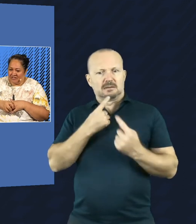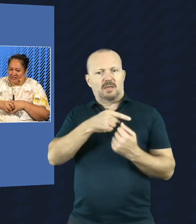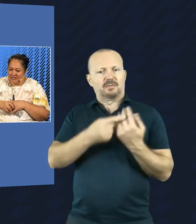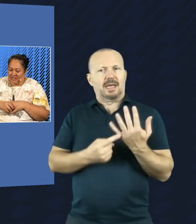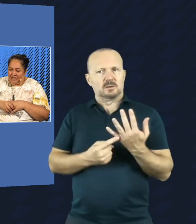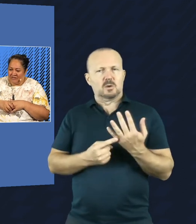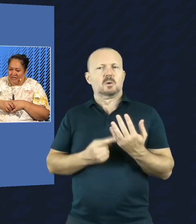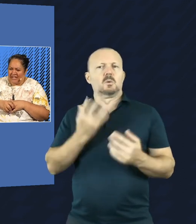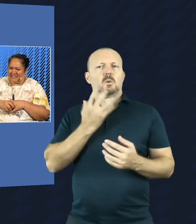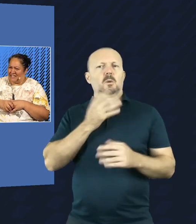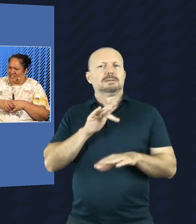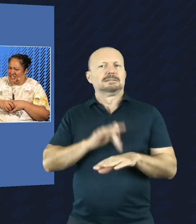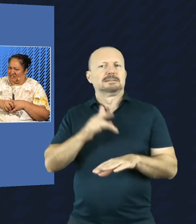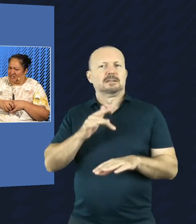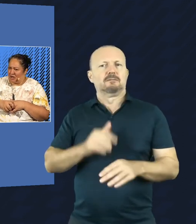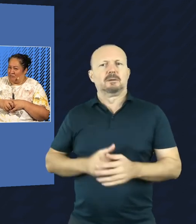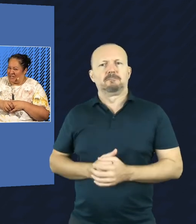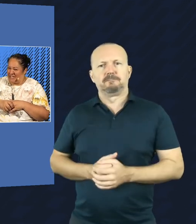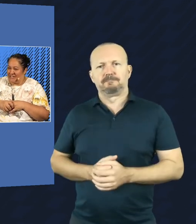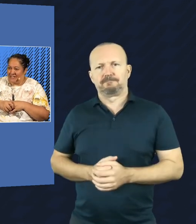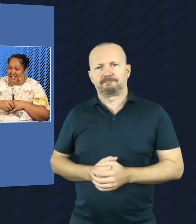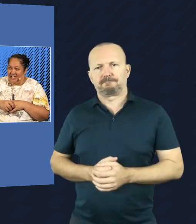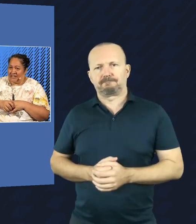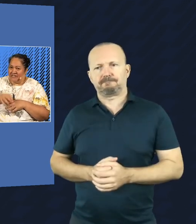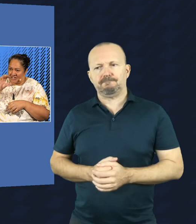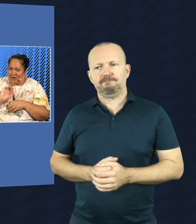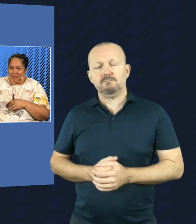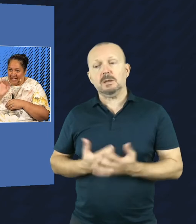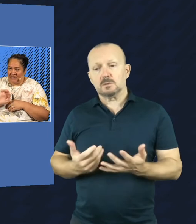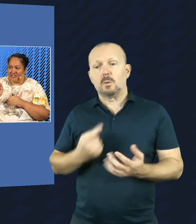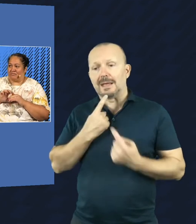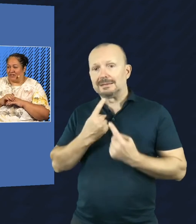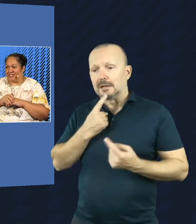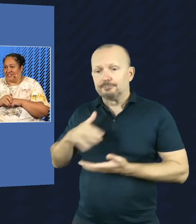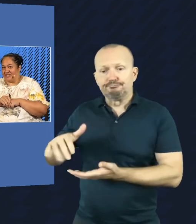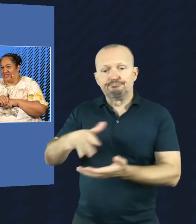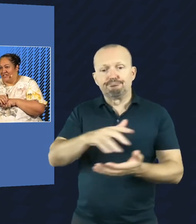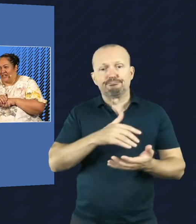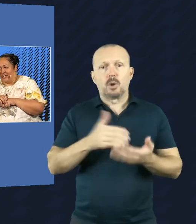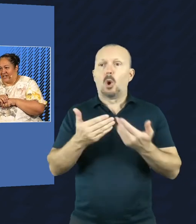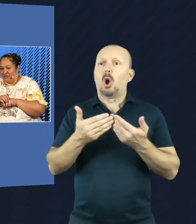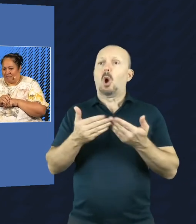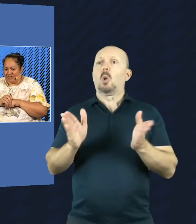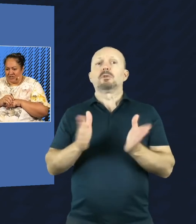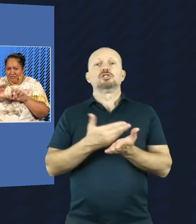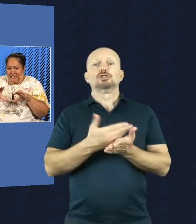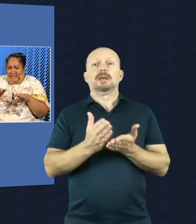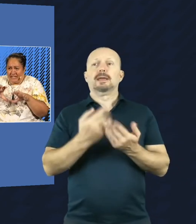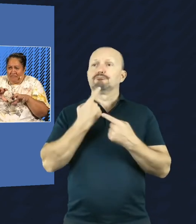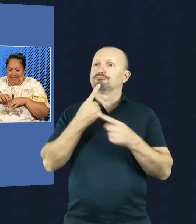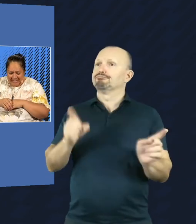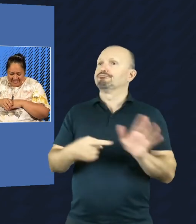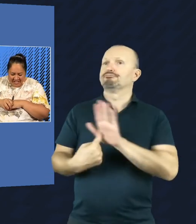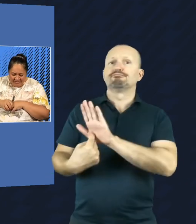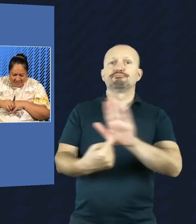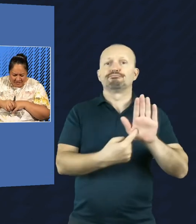sensitivities. We can't exactly share it openly, and that's why we have this process to protect it,